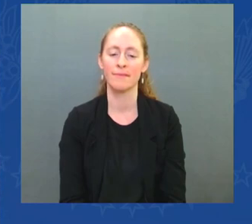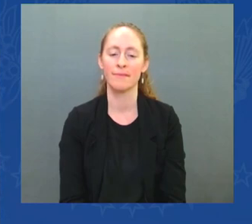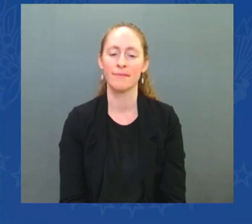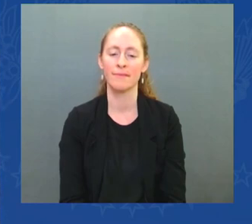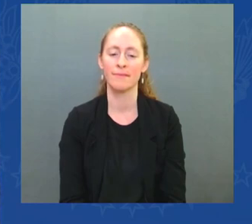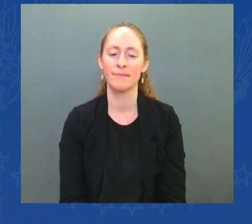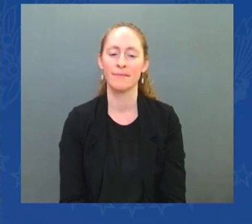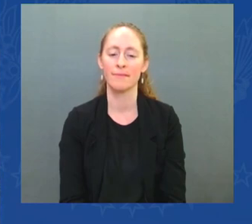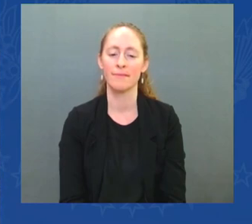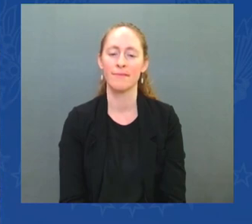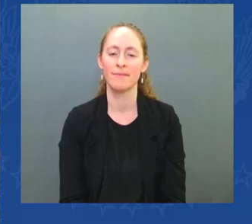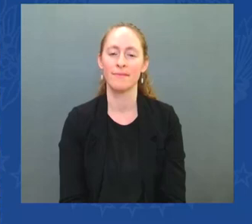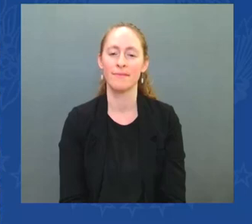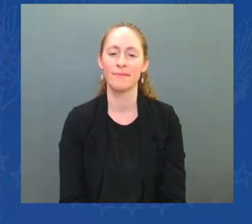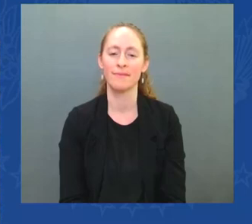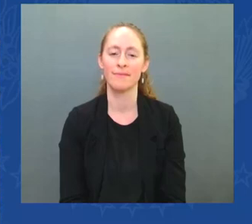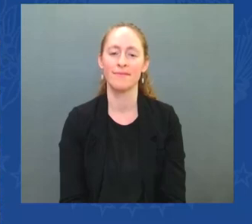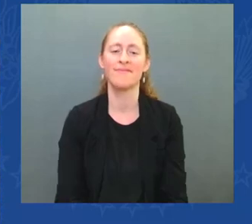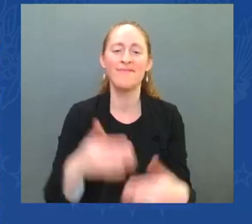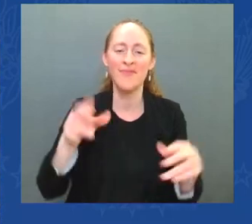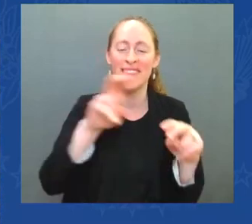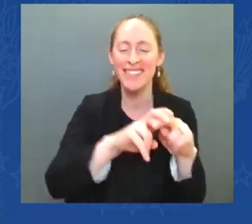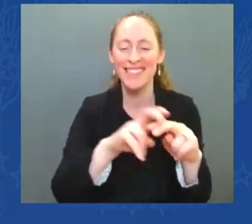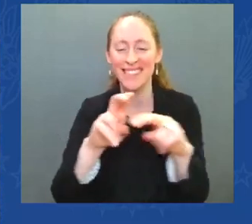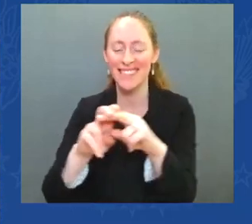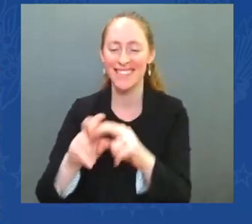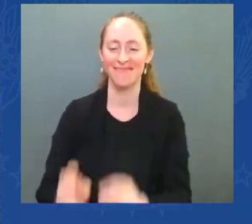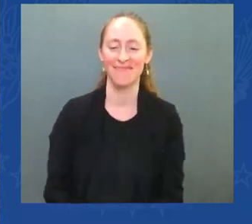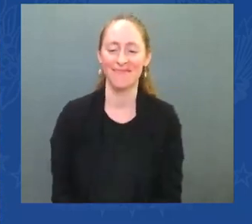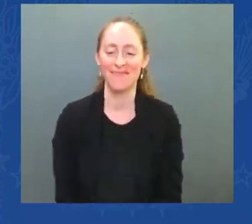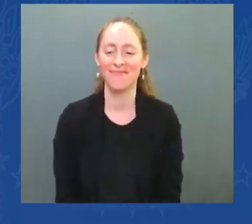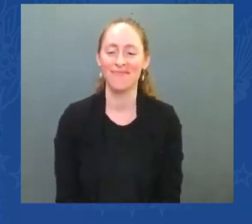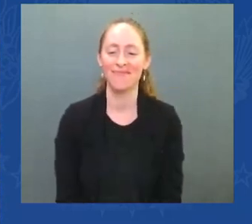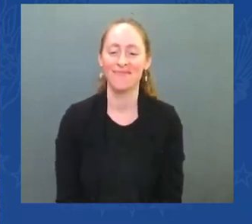Have a seat. Good afternoon, everyone. Good afternoon.